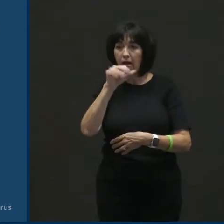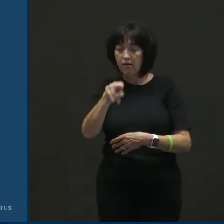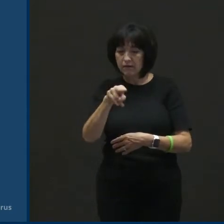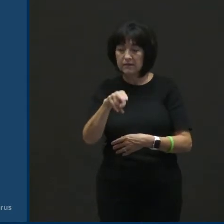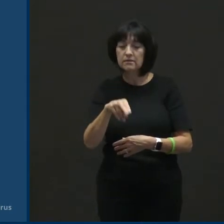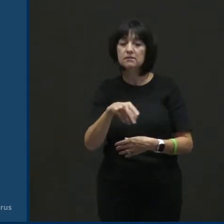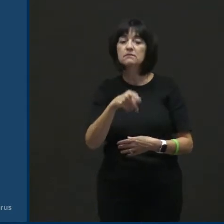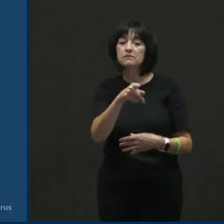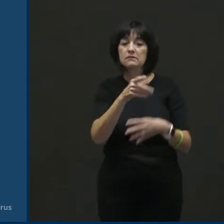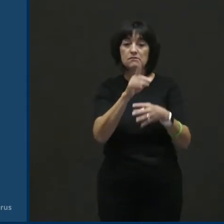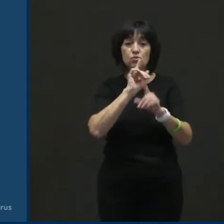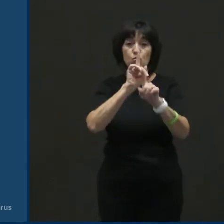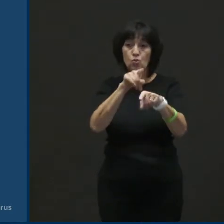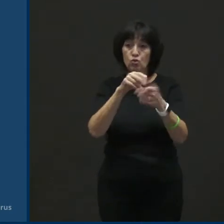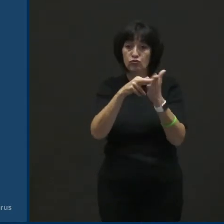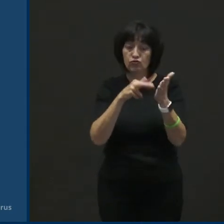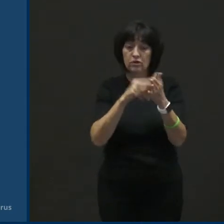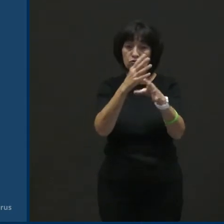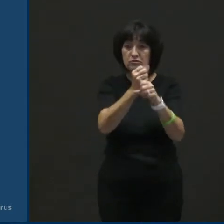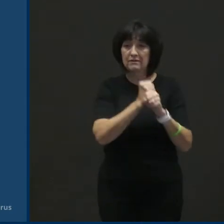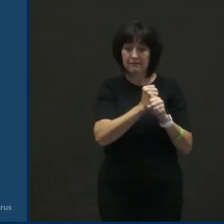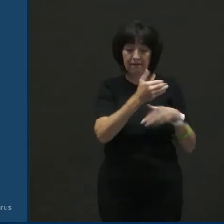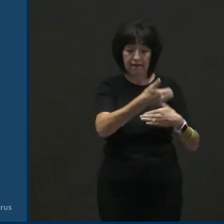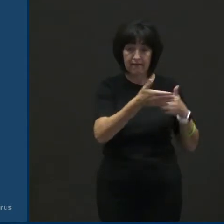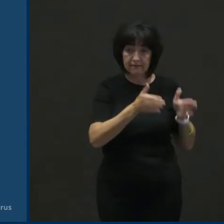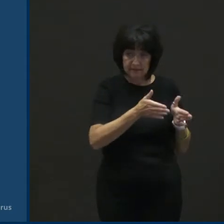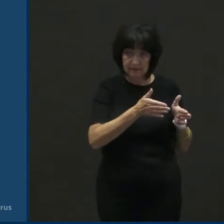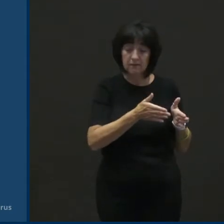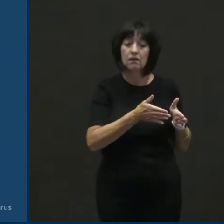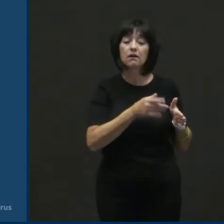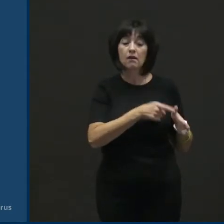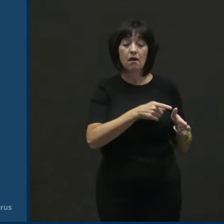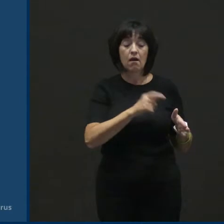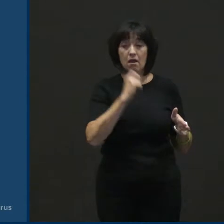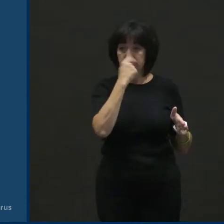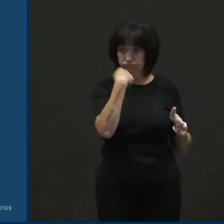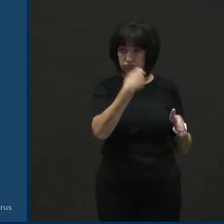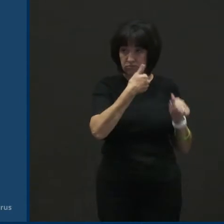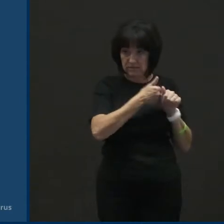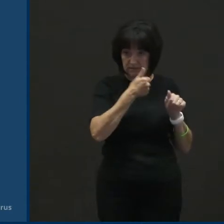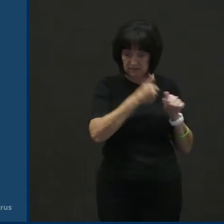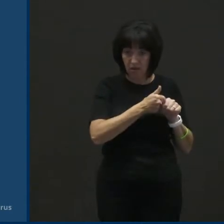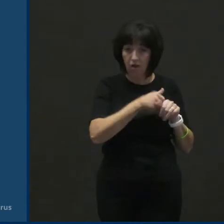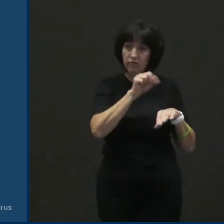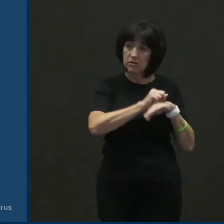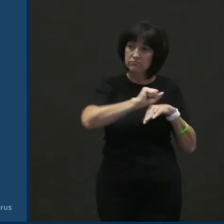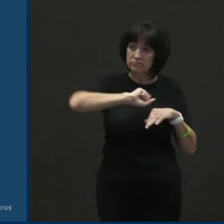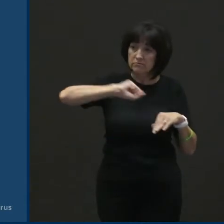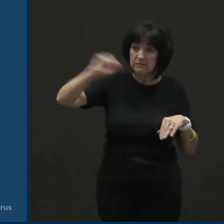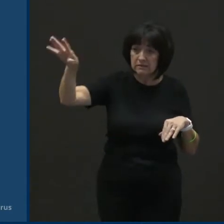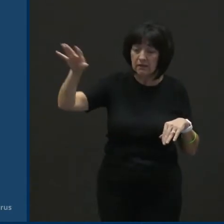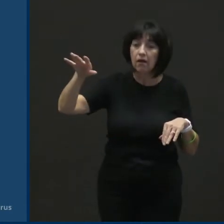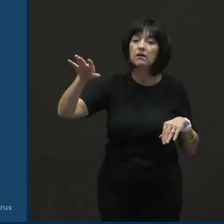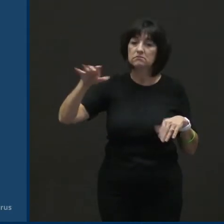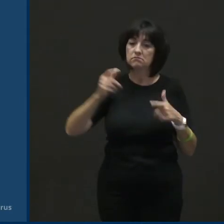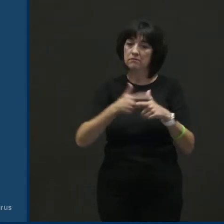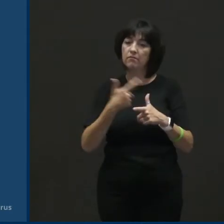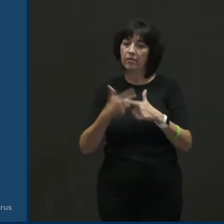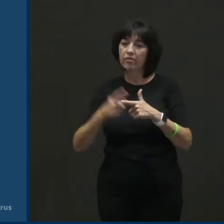and it gets the results in about 48 to 72 hours. So we sent out about 11,000 URLs at this time, and we will continue to do that as children are